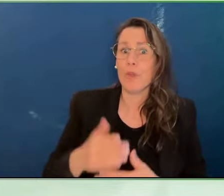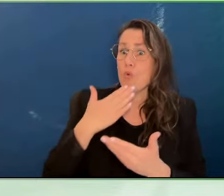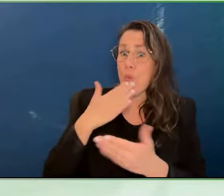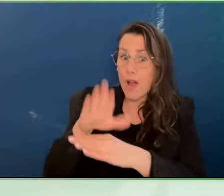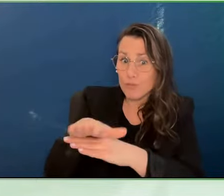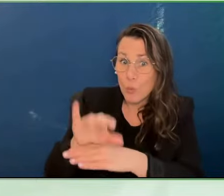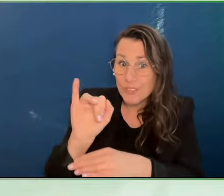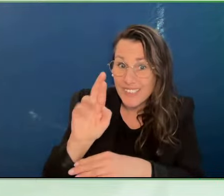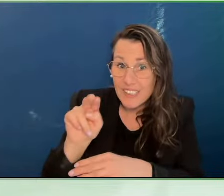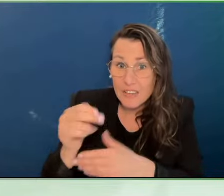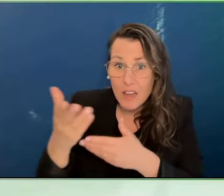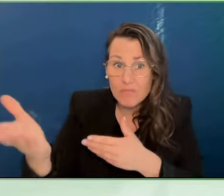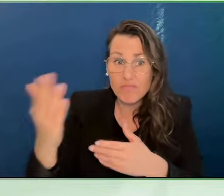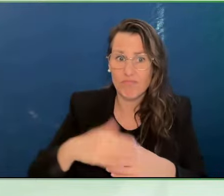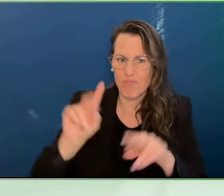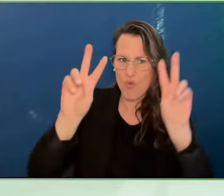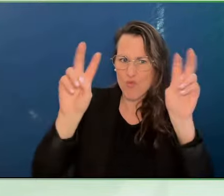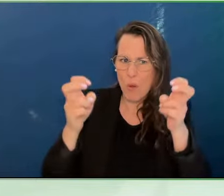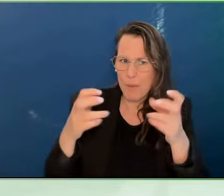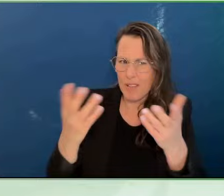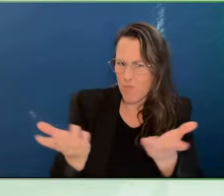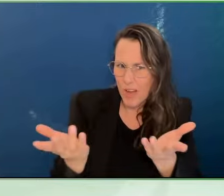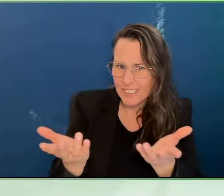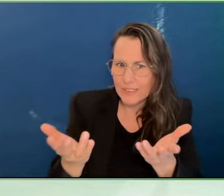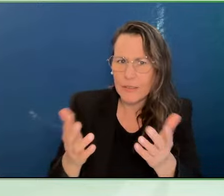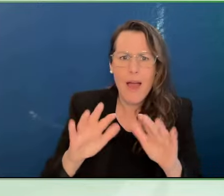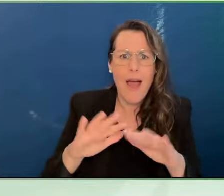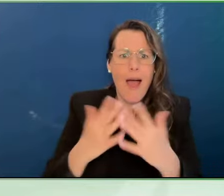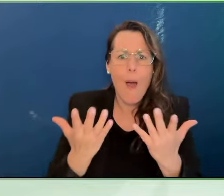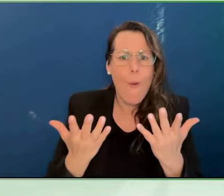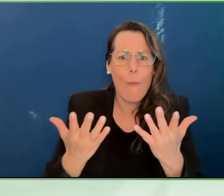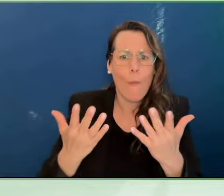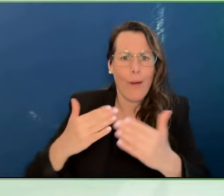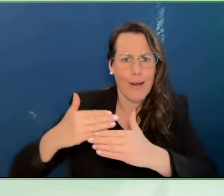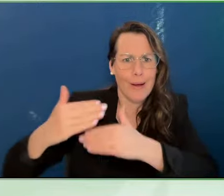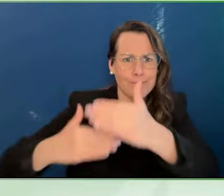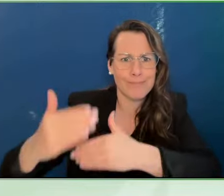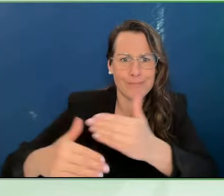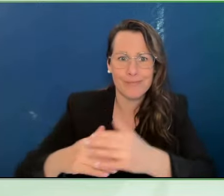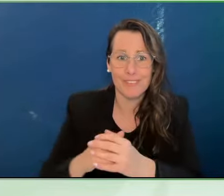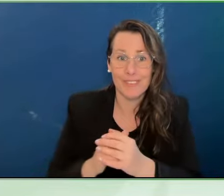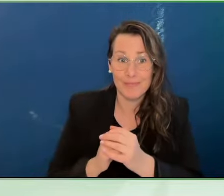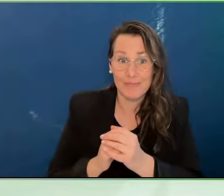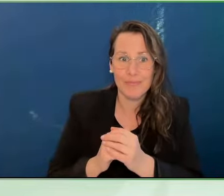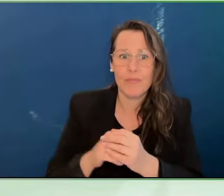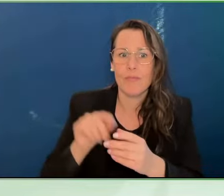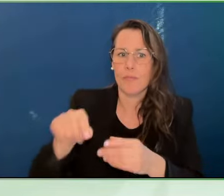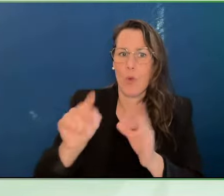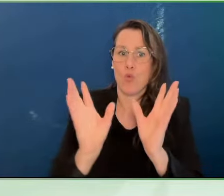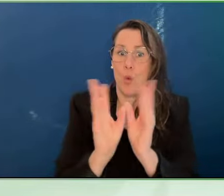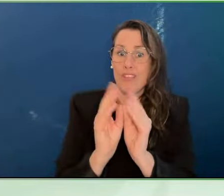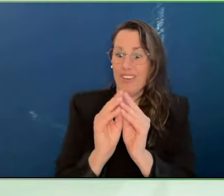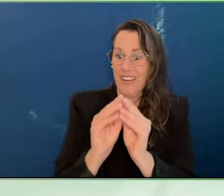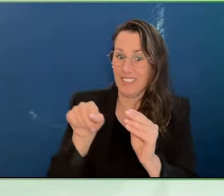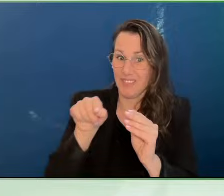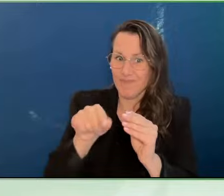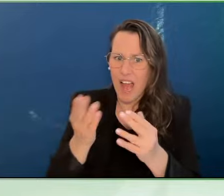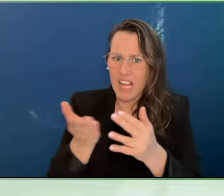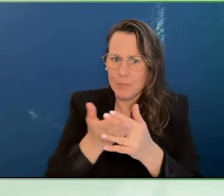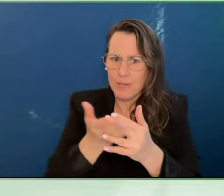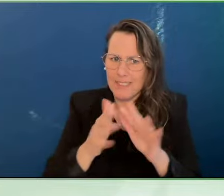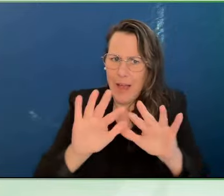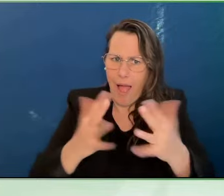And I want to interview Irene, who runs a very successful conference in Nairobi each year, how she did